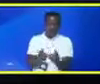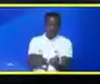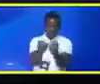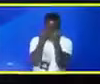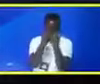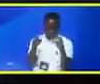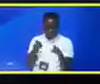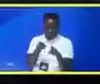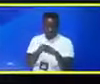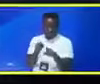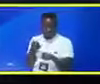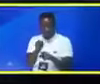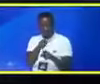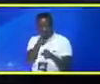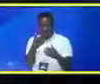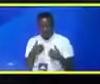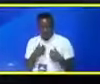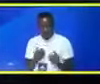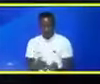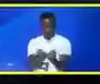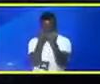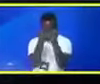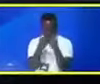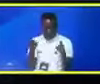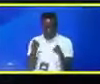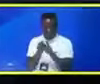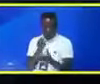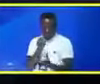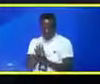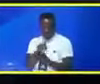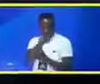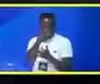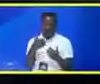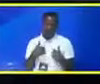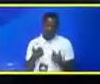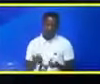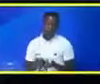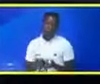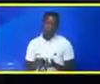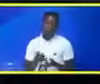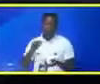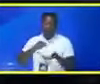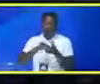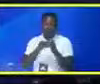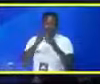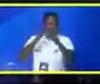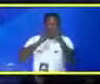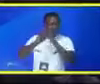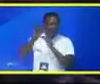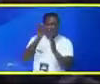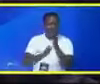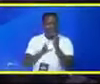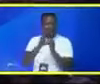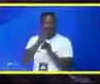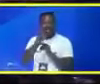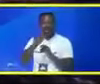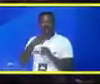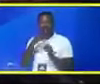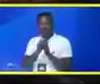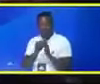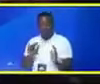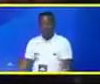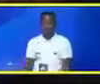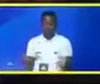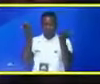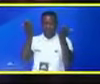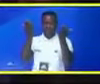have. You are as strong as the light that you have. So Isaiah 60 and verse 1 says, arise, it